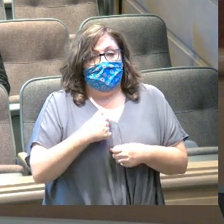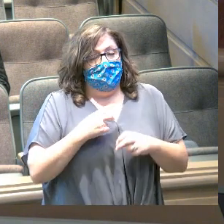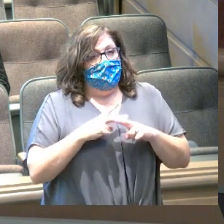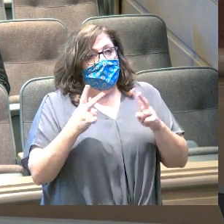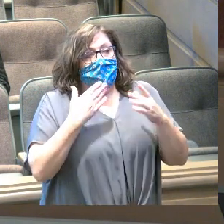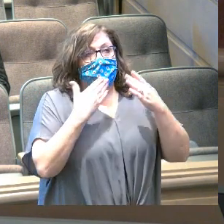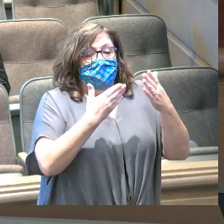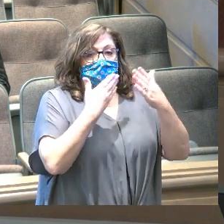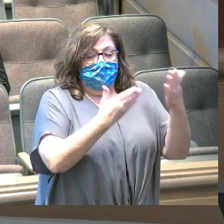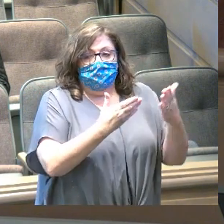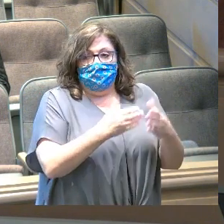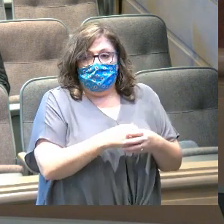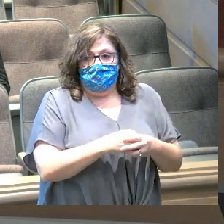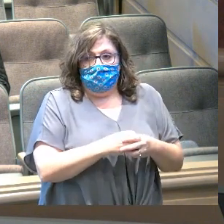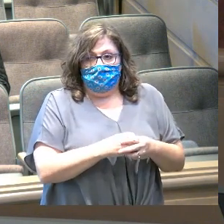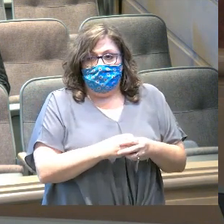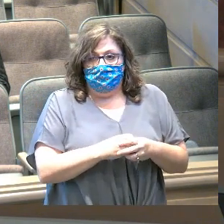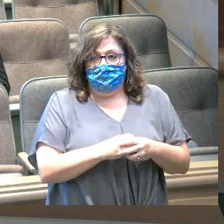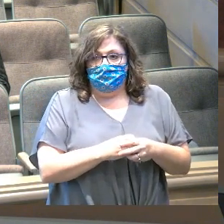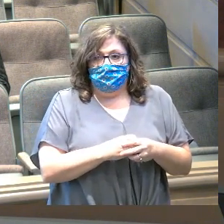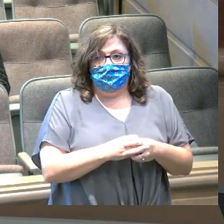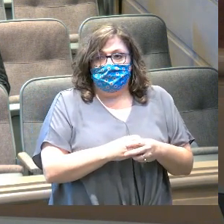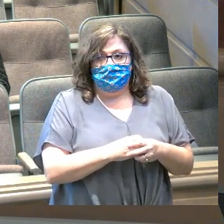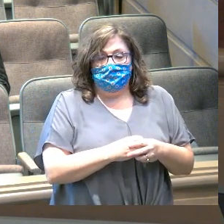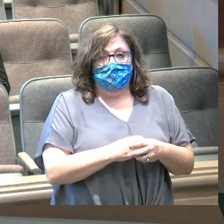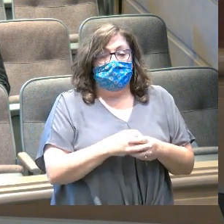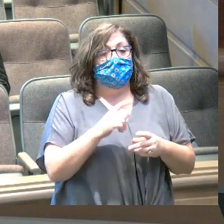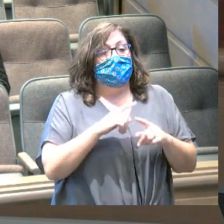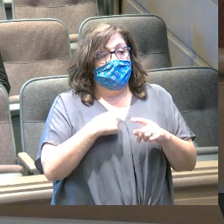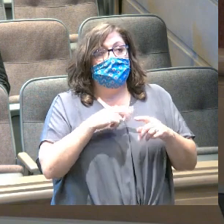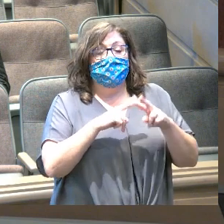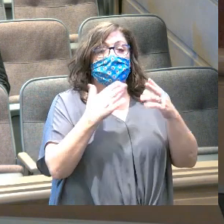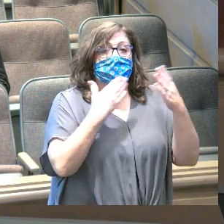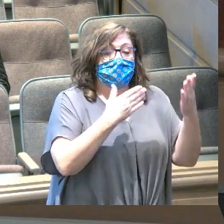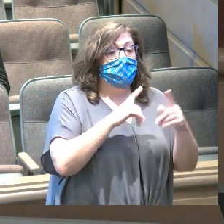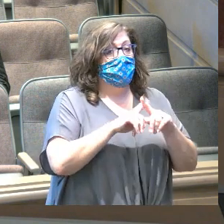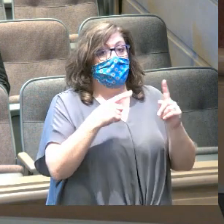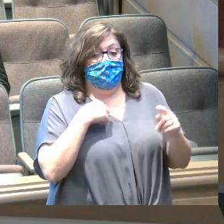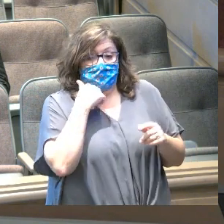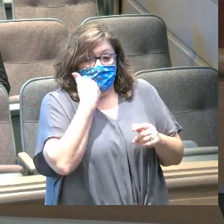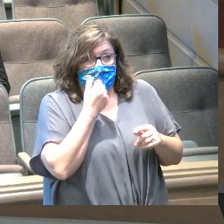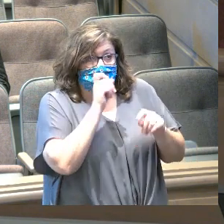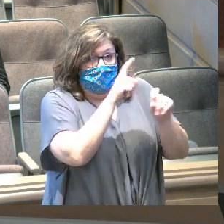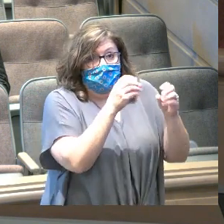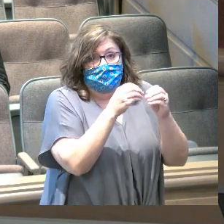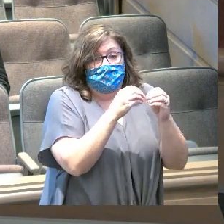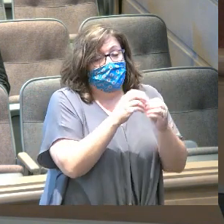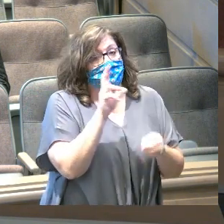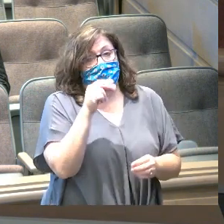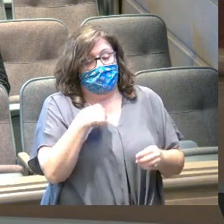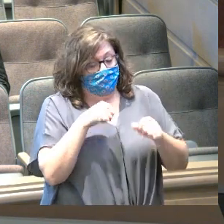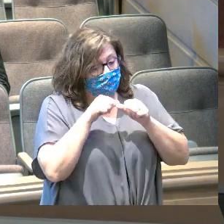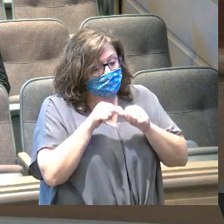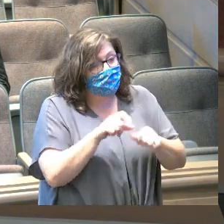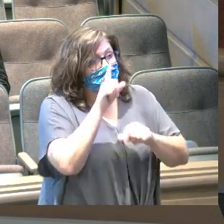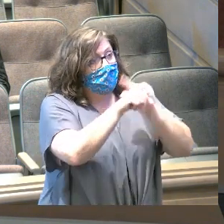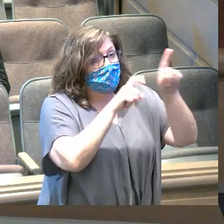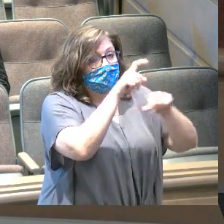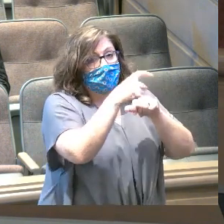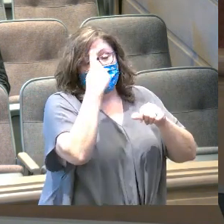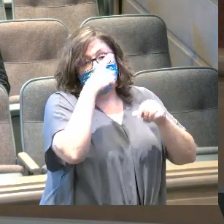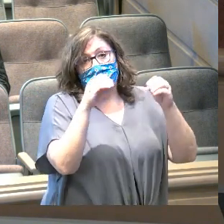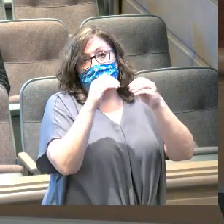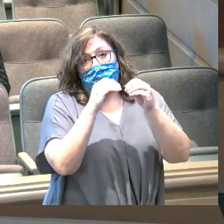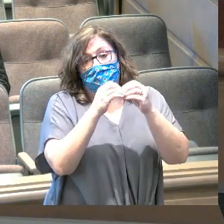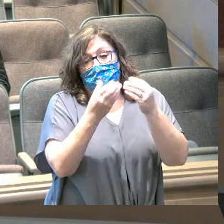thankful for those, but that doesn't mean that I'm going to be bashful about asking for more. We're going to continue to aggressively ask for more and more and